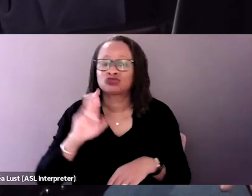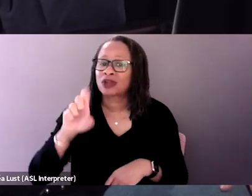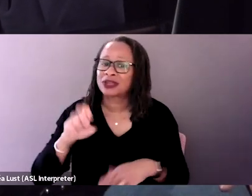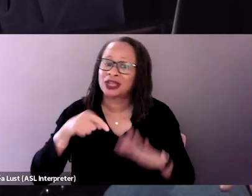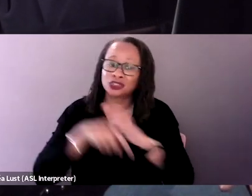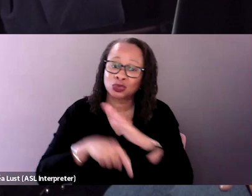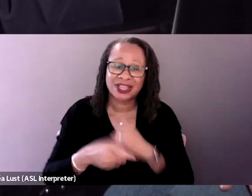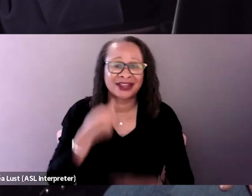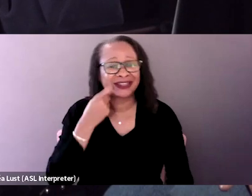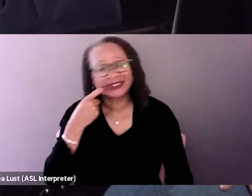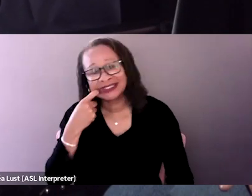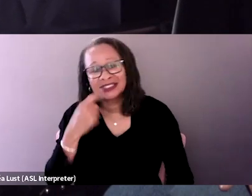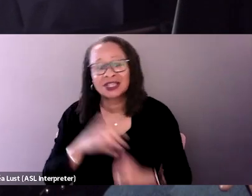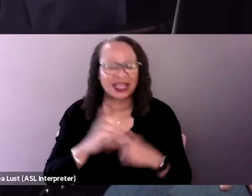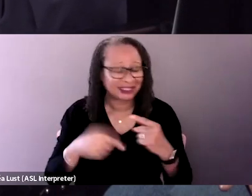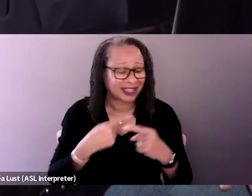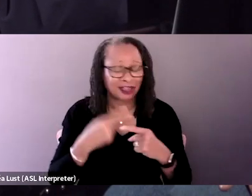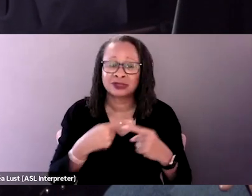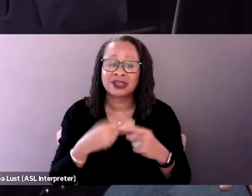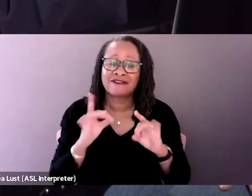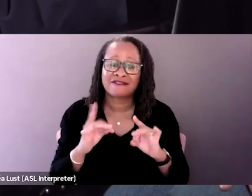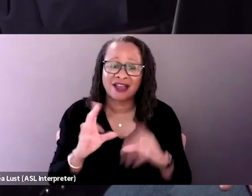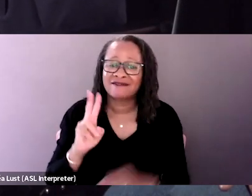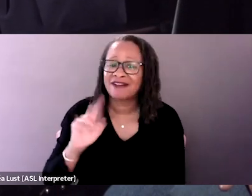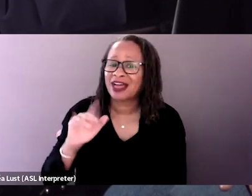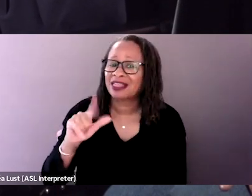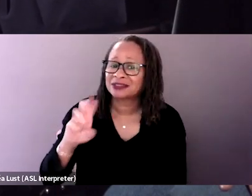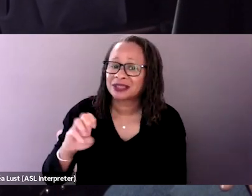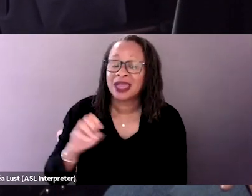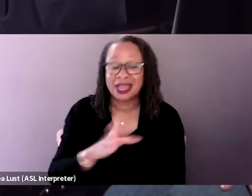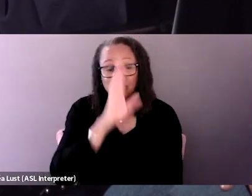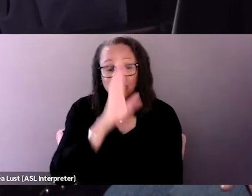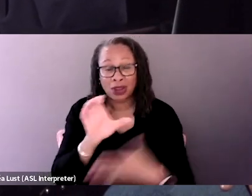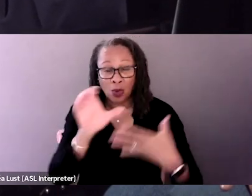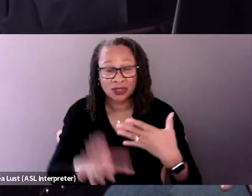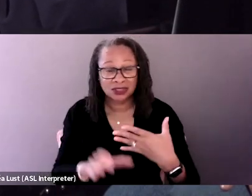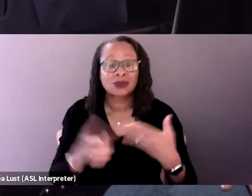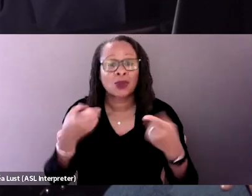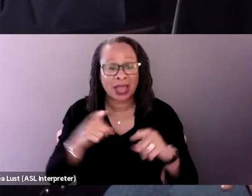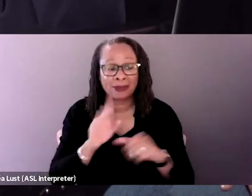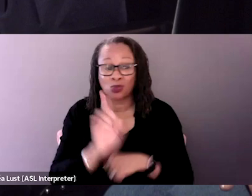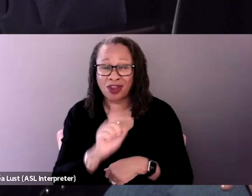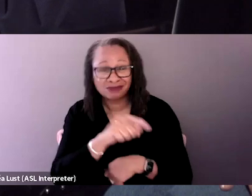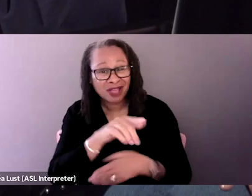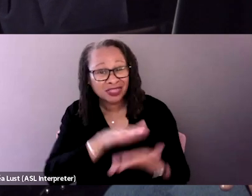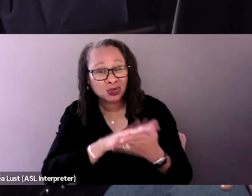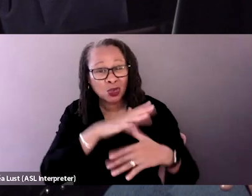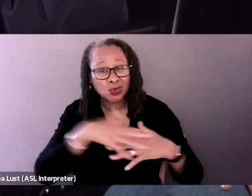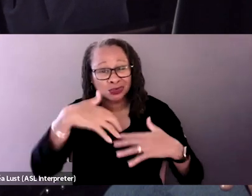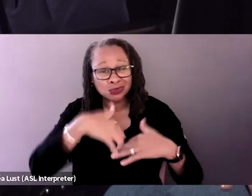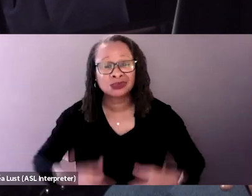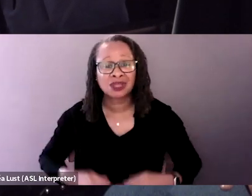addiction and cycles of violence as a direct consequence of what happened at these schools. The past for them is present. The